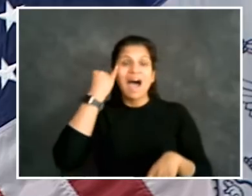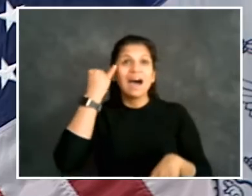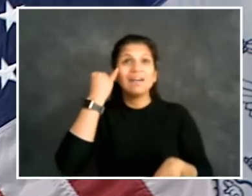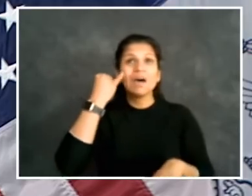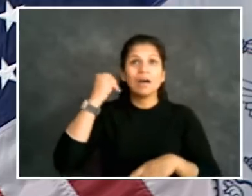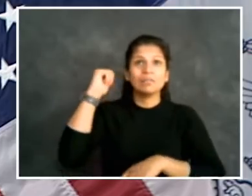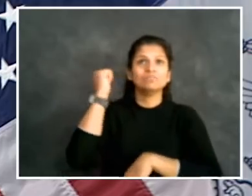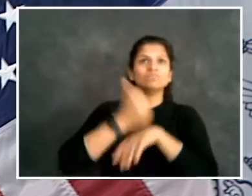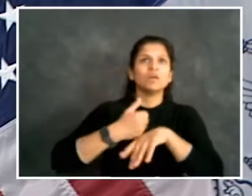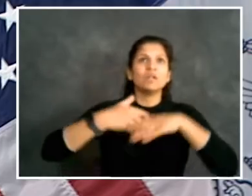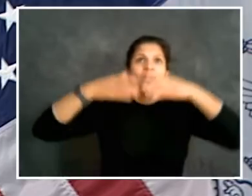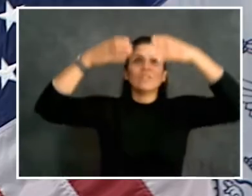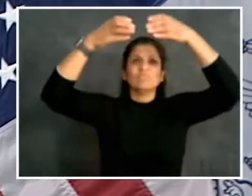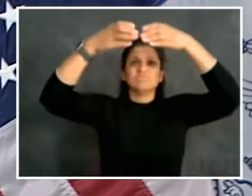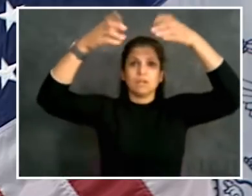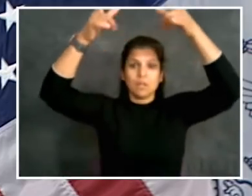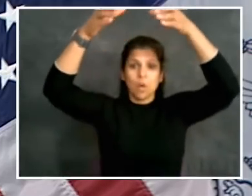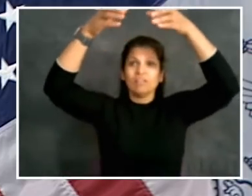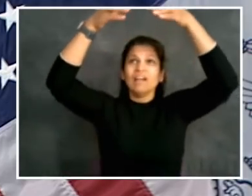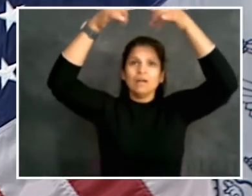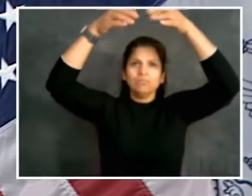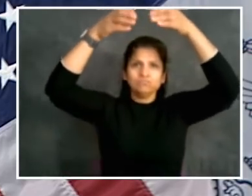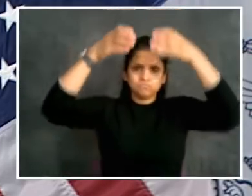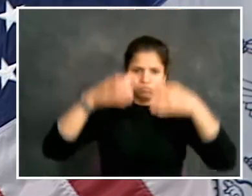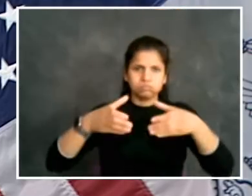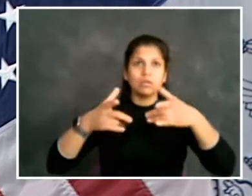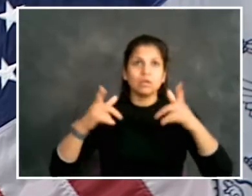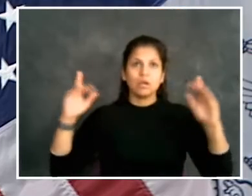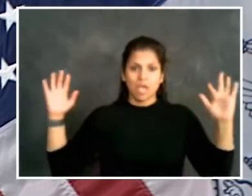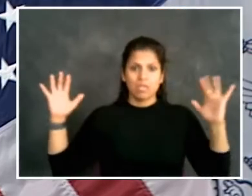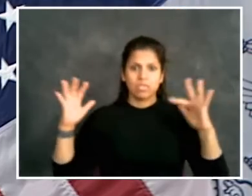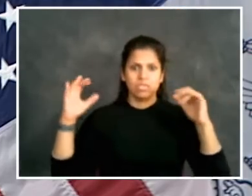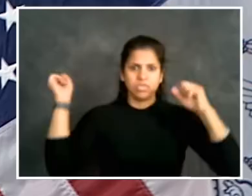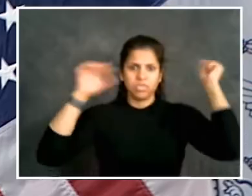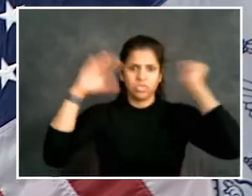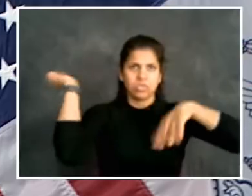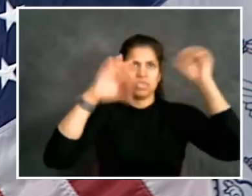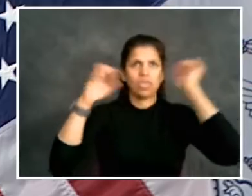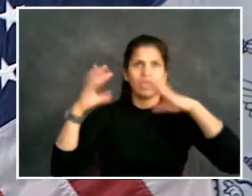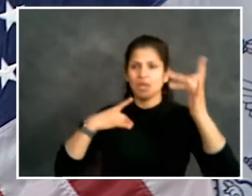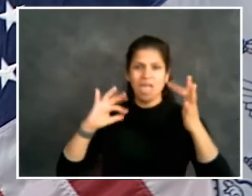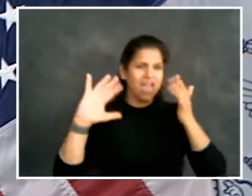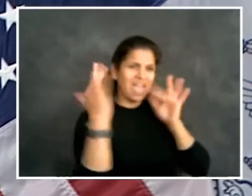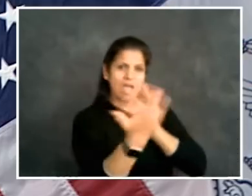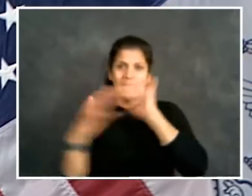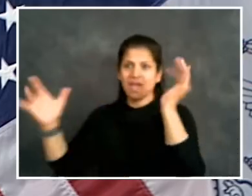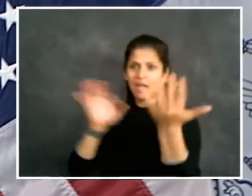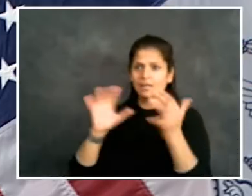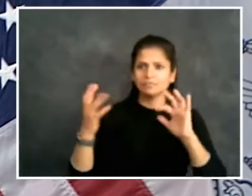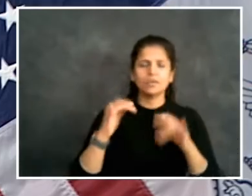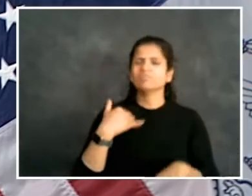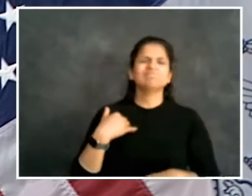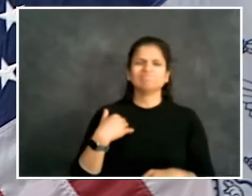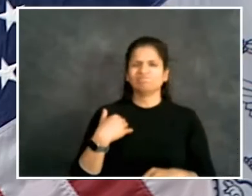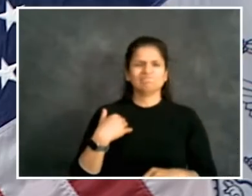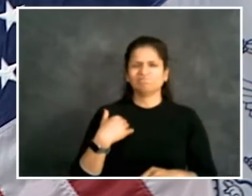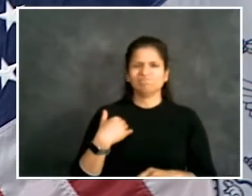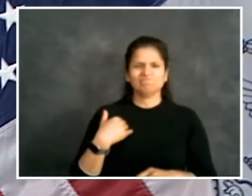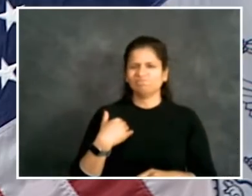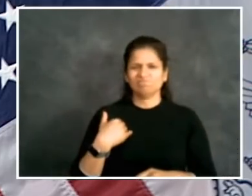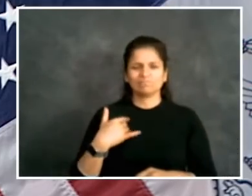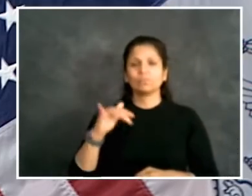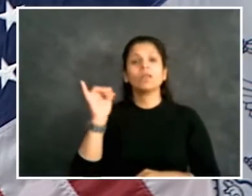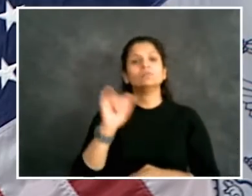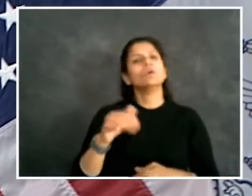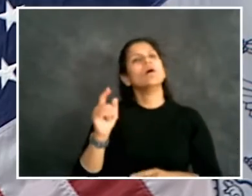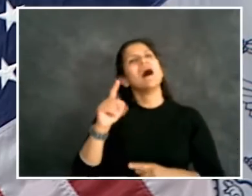of people not socially distanced. We're going to have to do this very carefully. So what we will do, Henry, is present the next